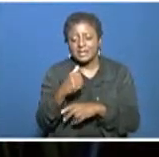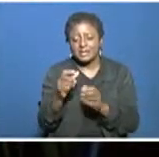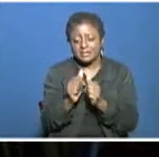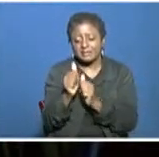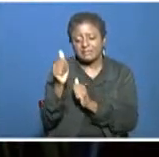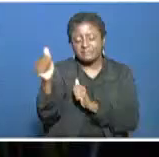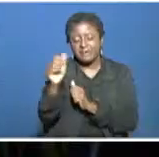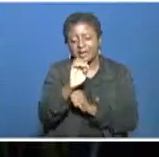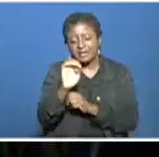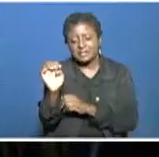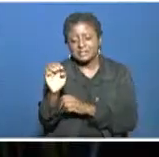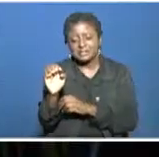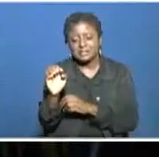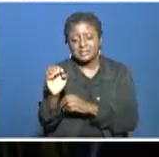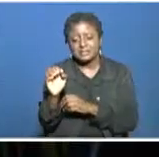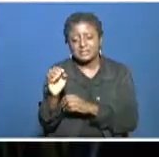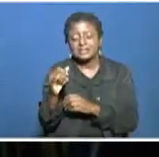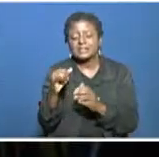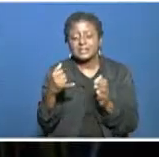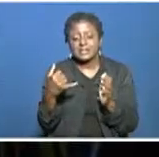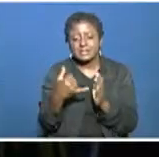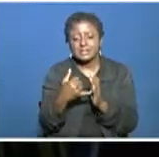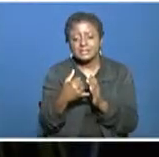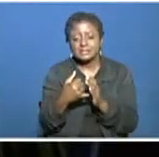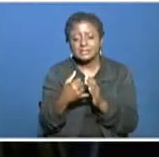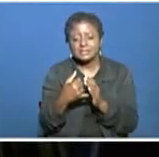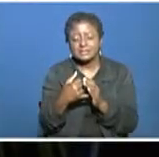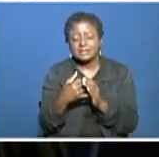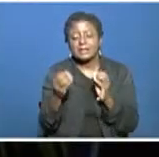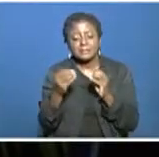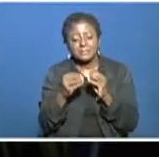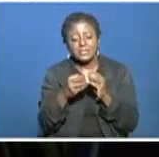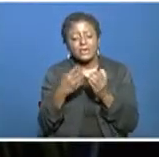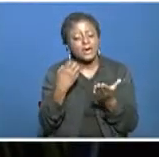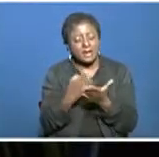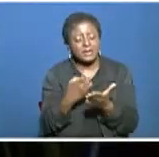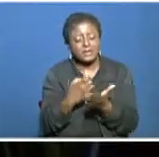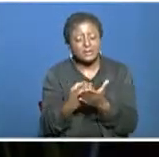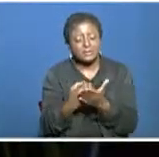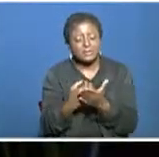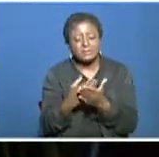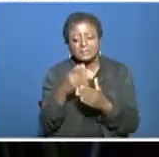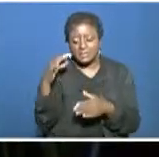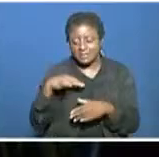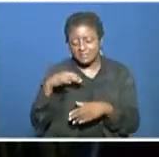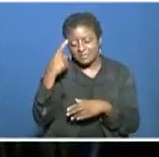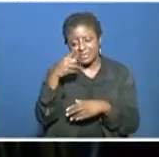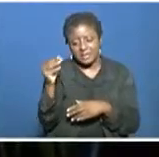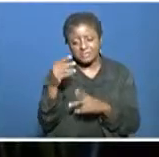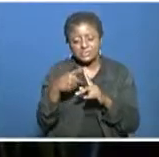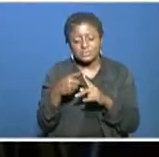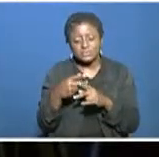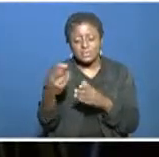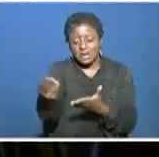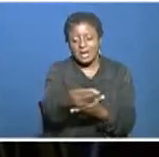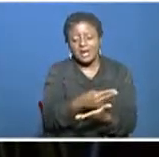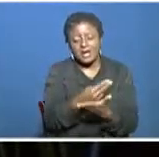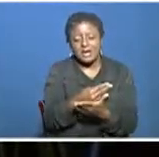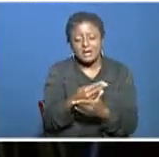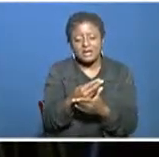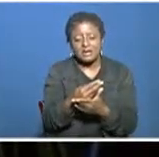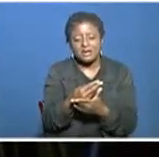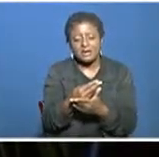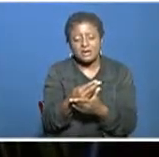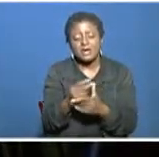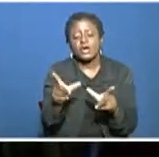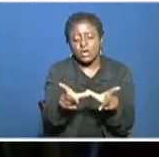more economical for them to hire local than to be flying them from that